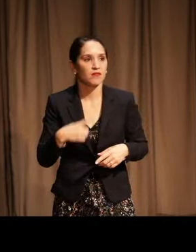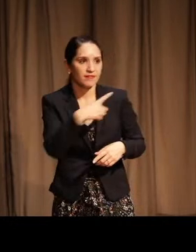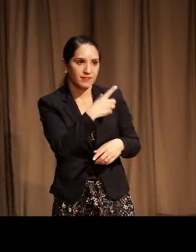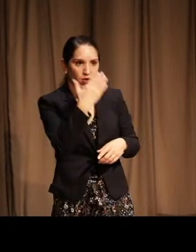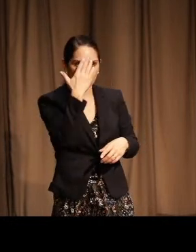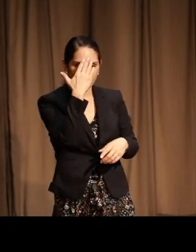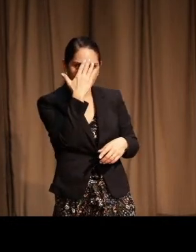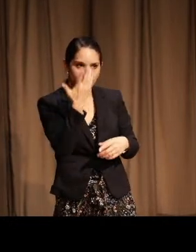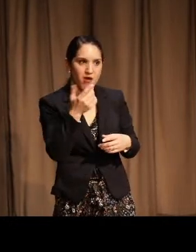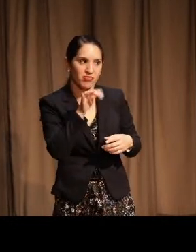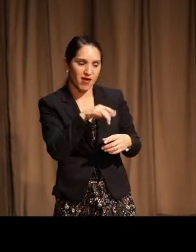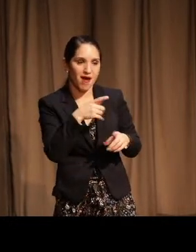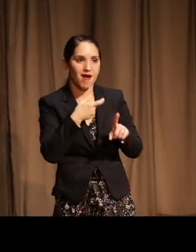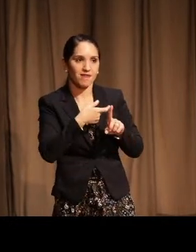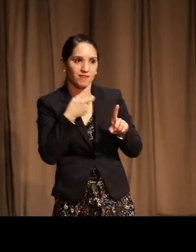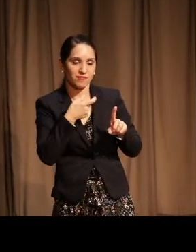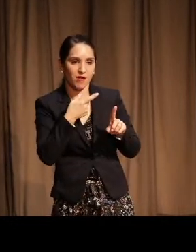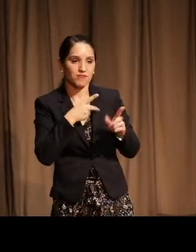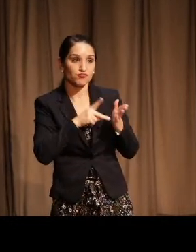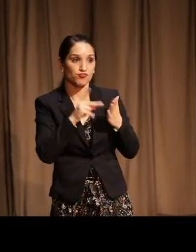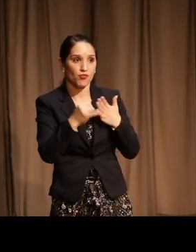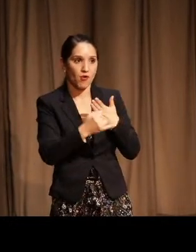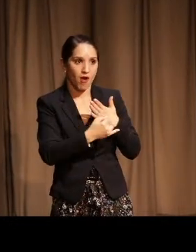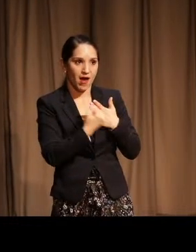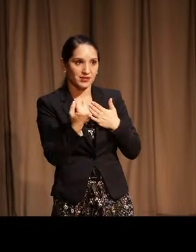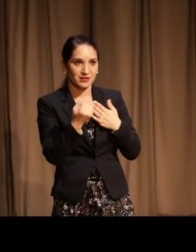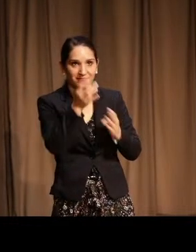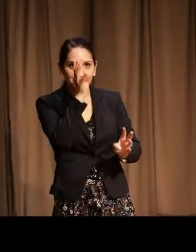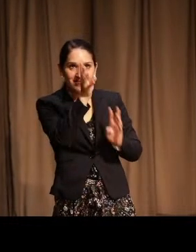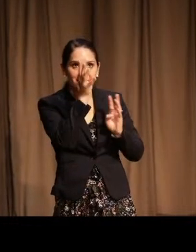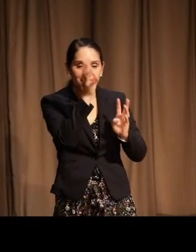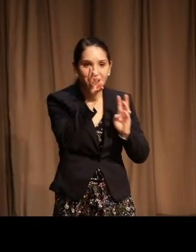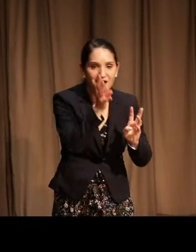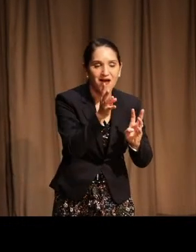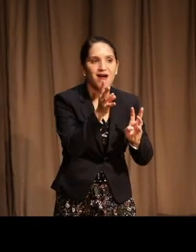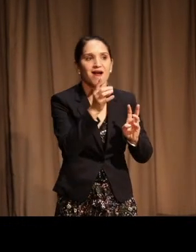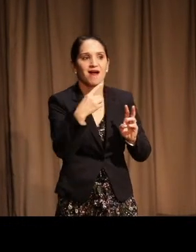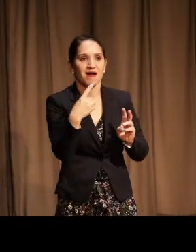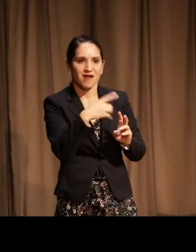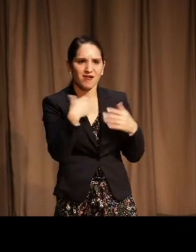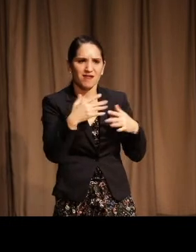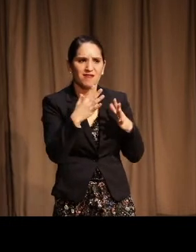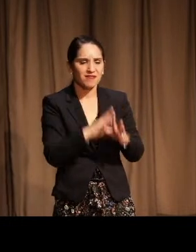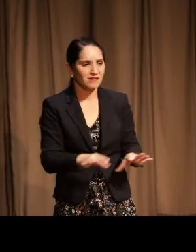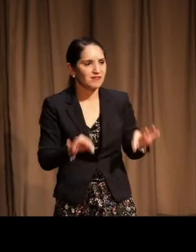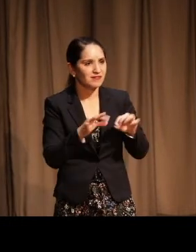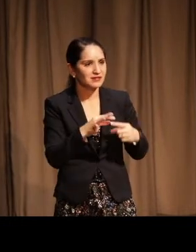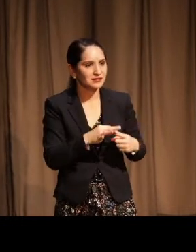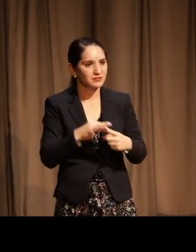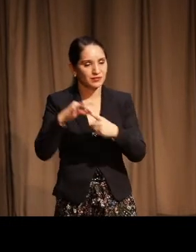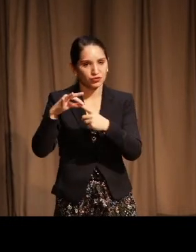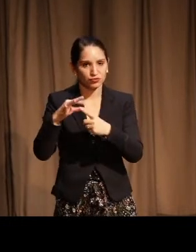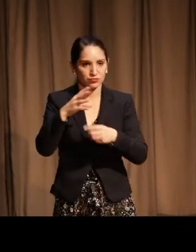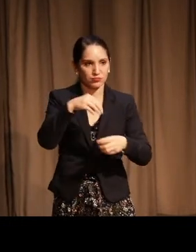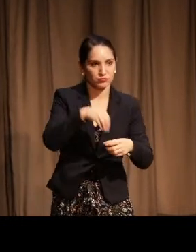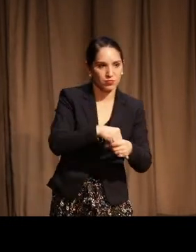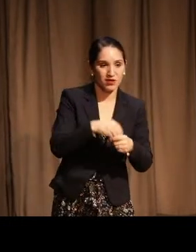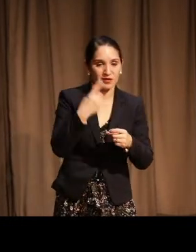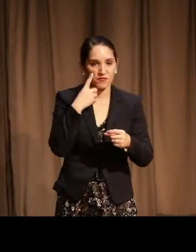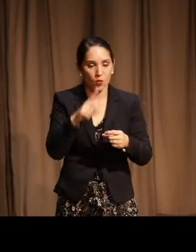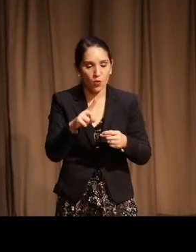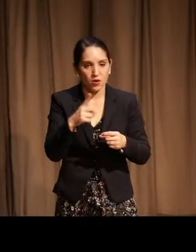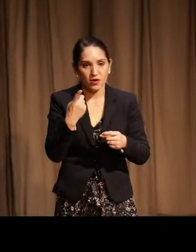and creator of the project. They also have a special part in the Manatee Environment